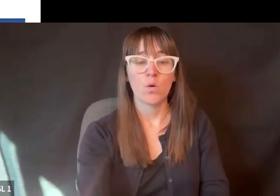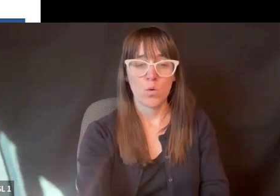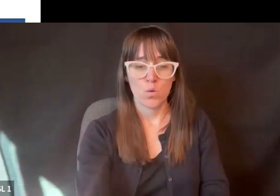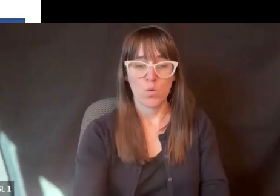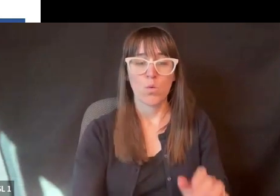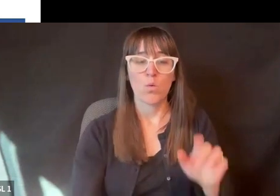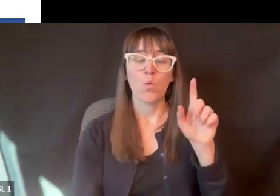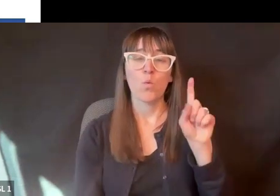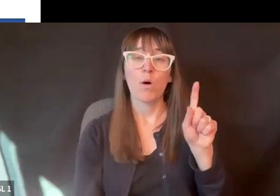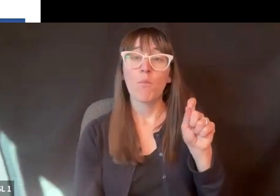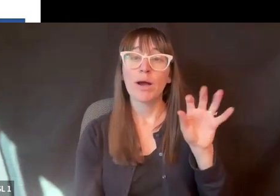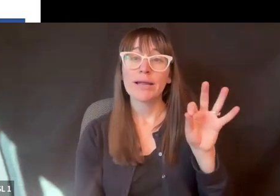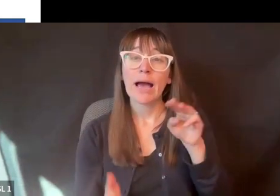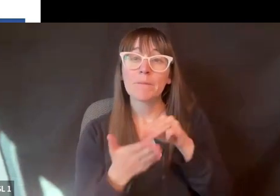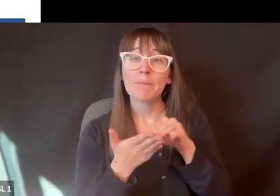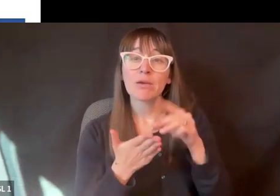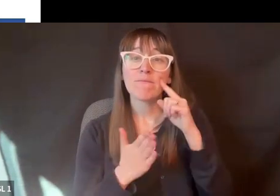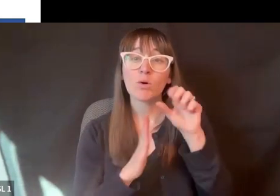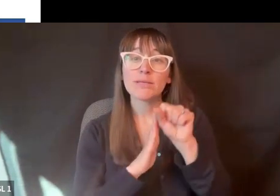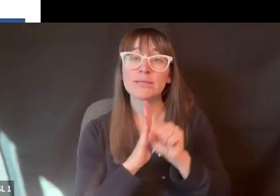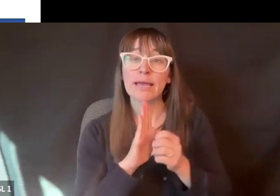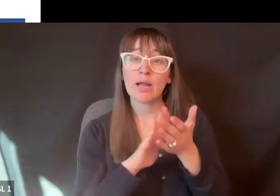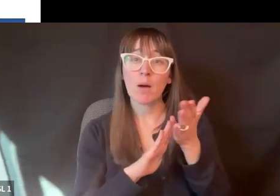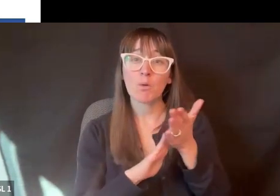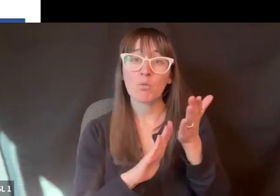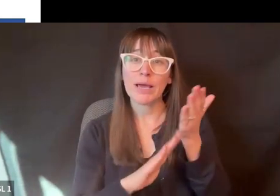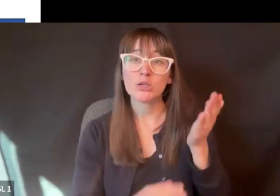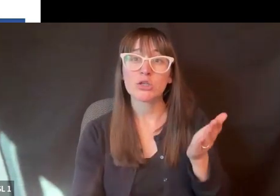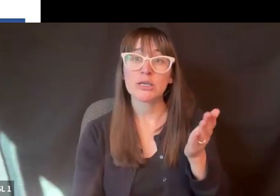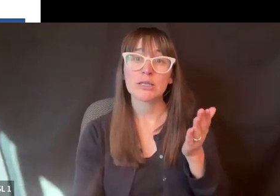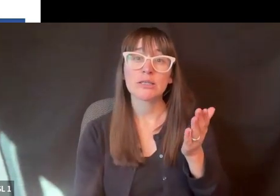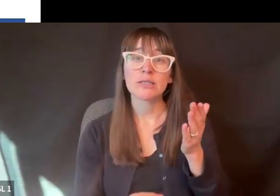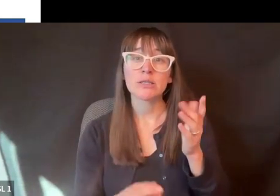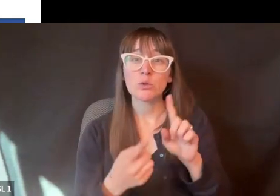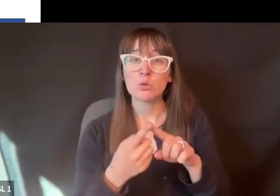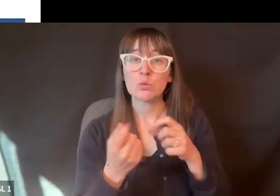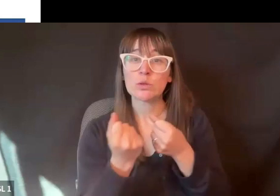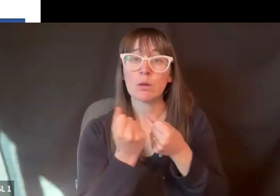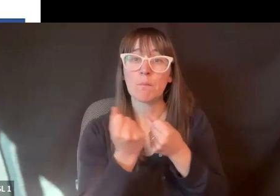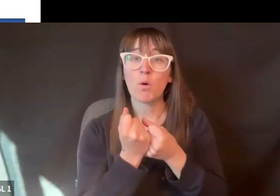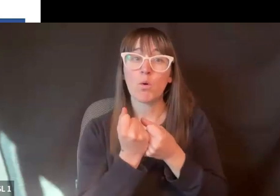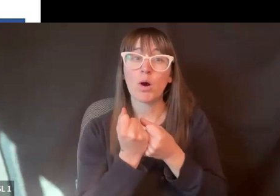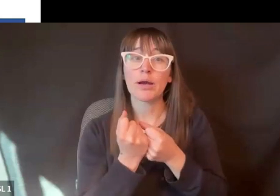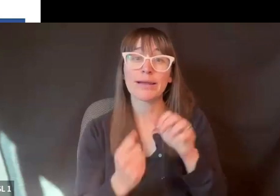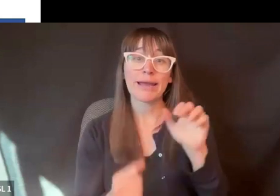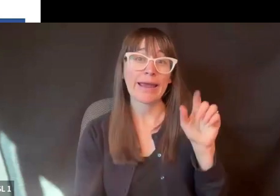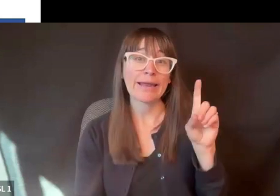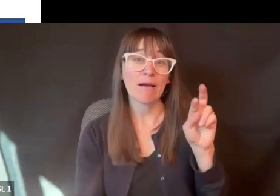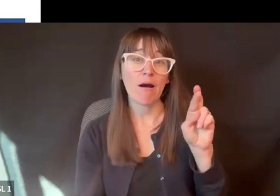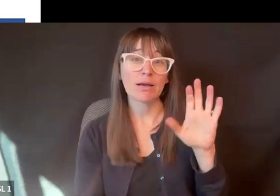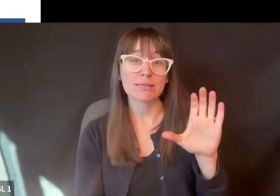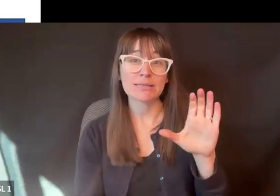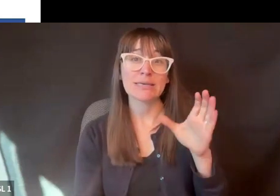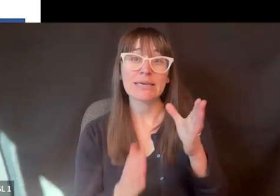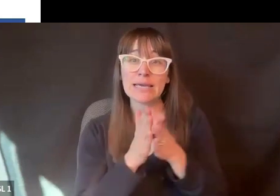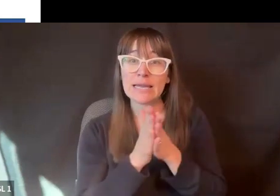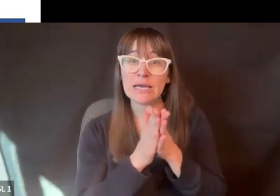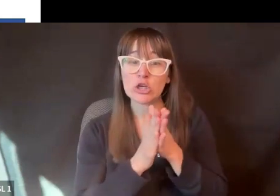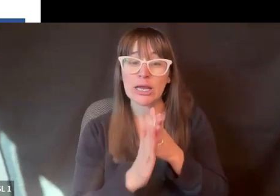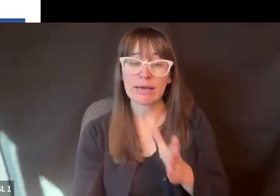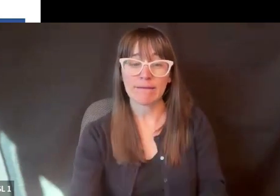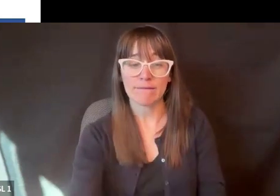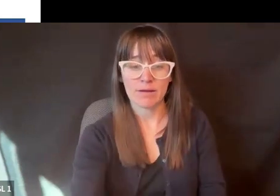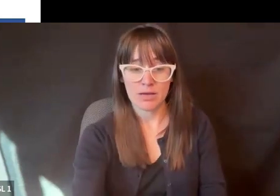We have 1.9 million in state operations to support the